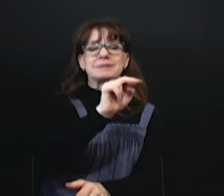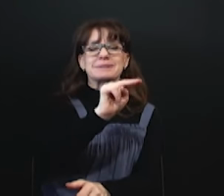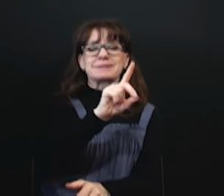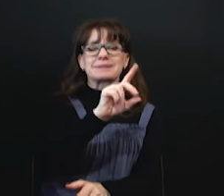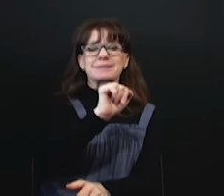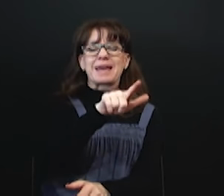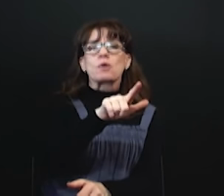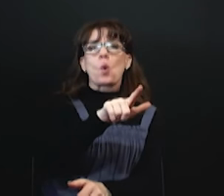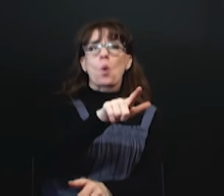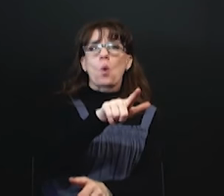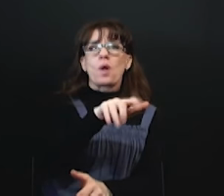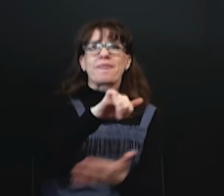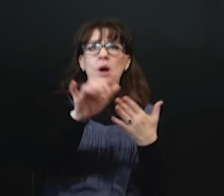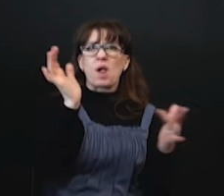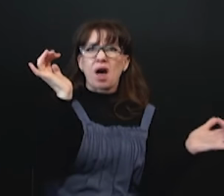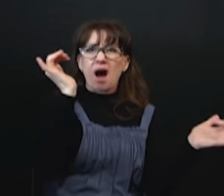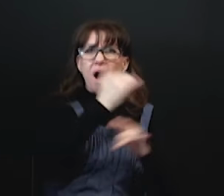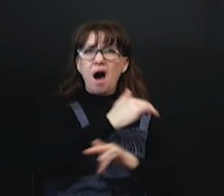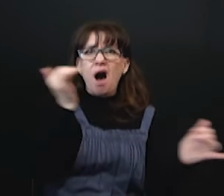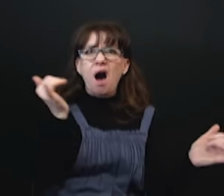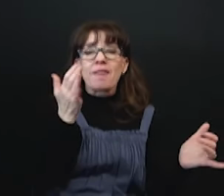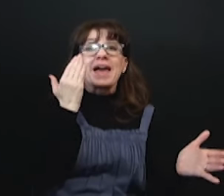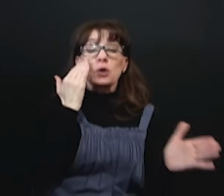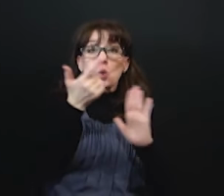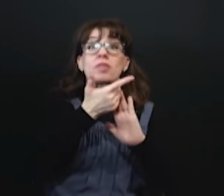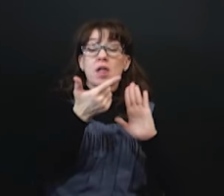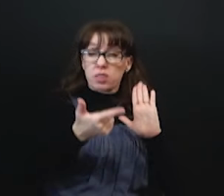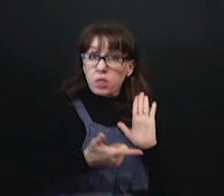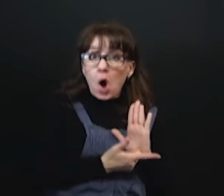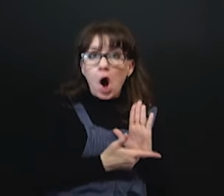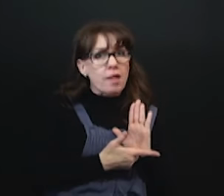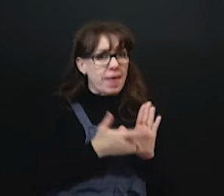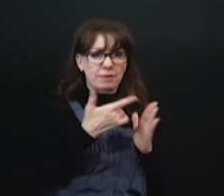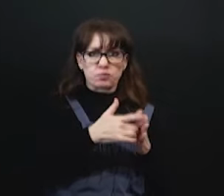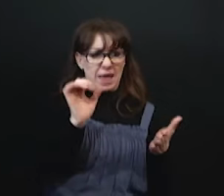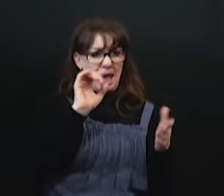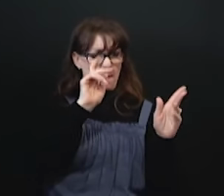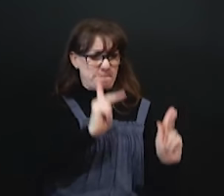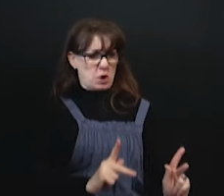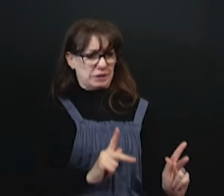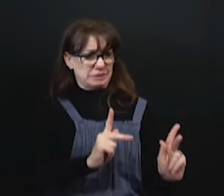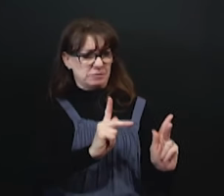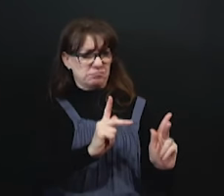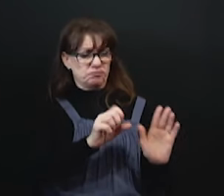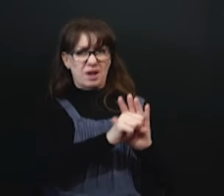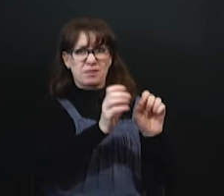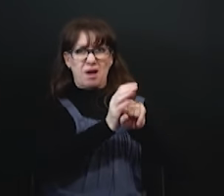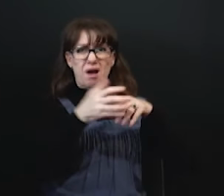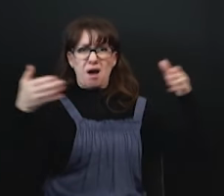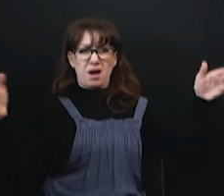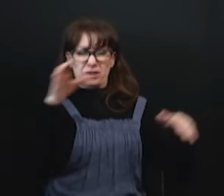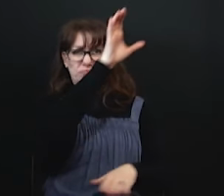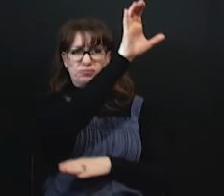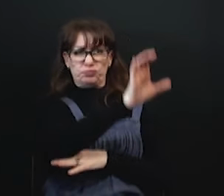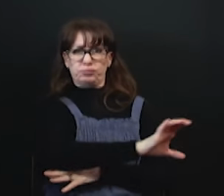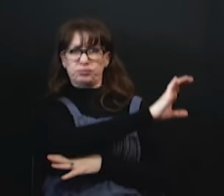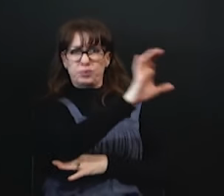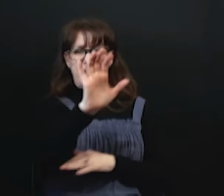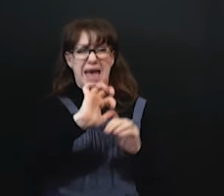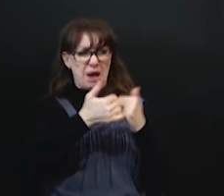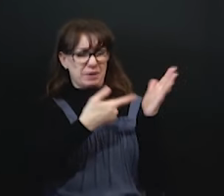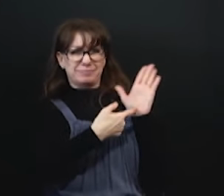by this. They knew the law. Cursed is anyone who hangs upon a tree. How could the Messiah be crucified? How could this be? It